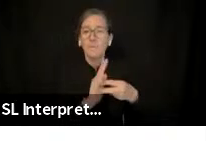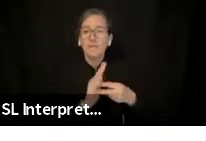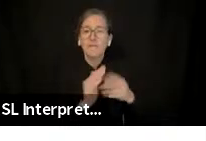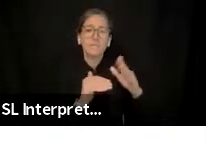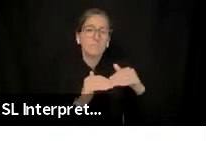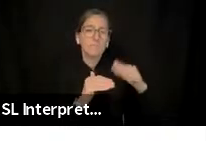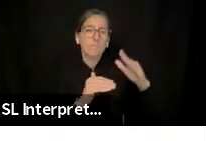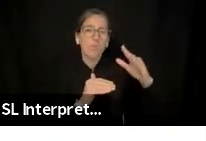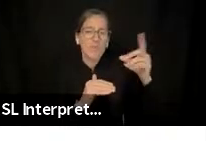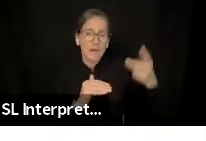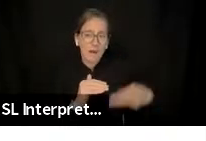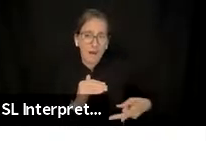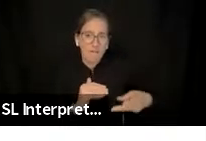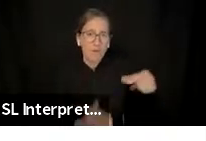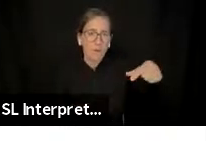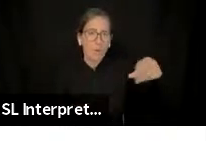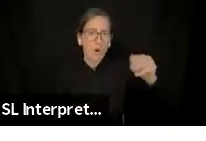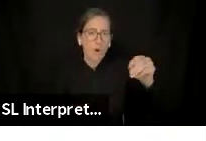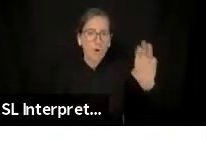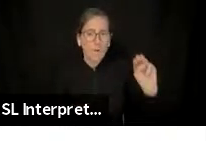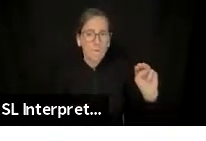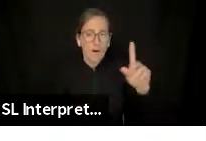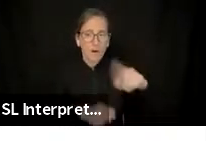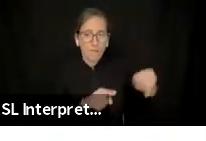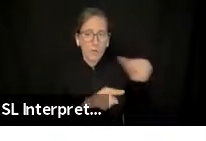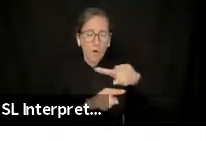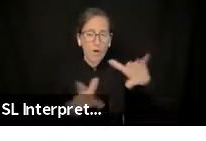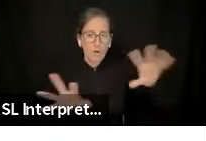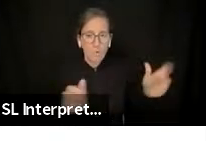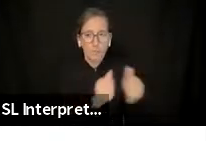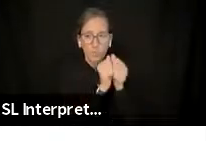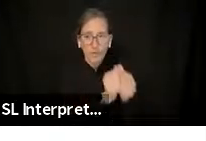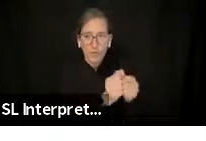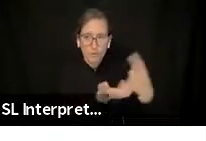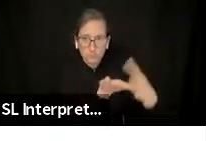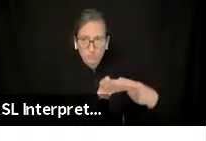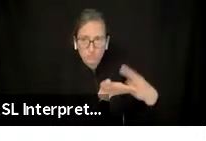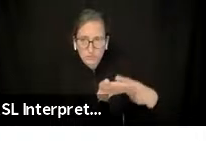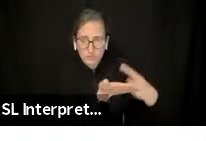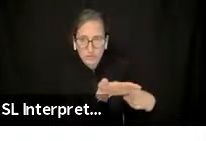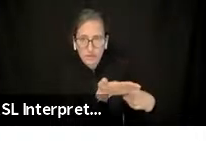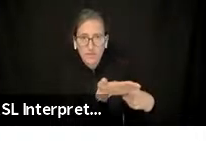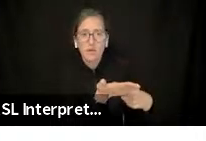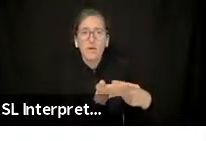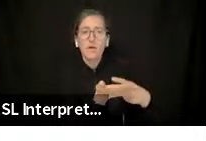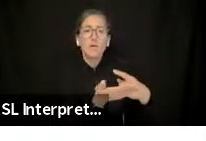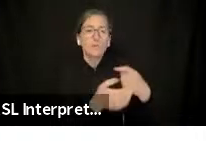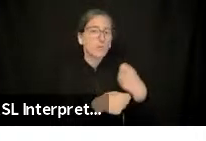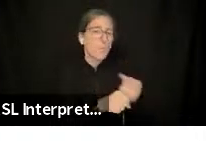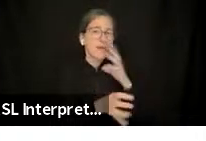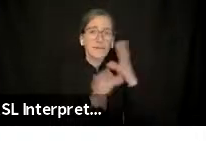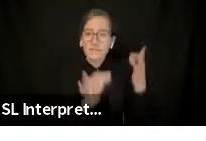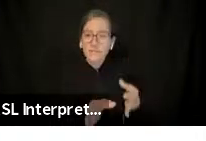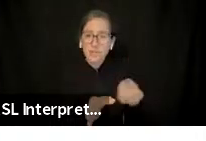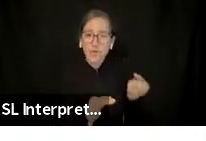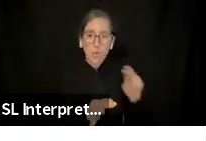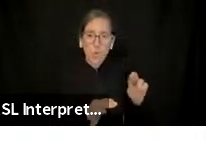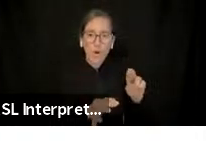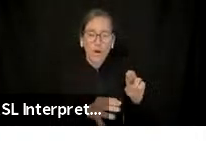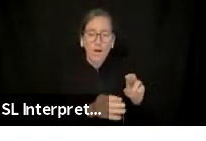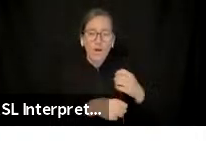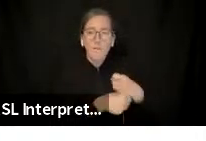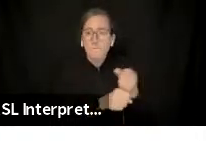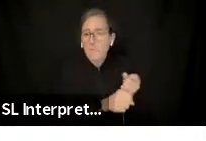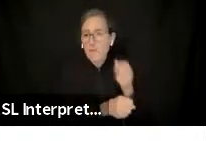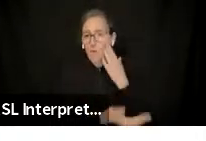or deliberate towards a decision or a recommendation, then it becomes a public meeting. And really the